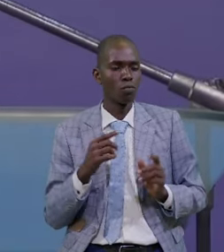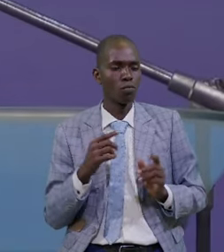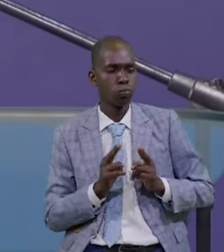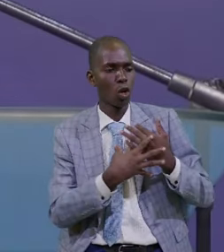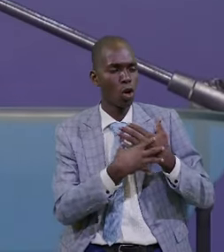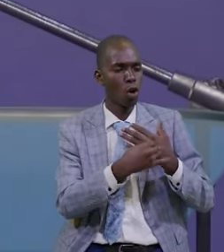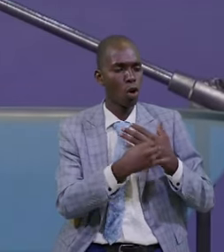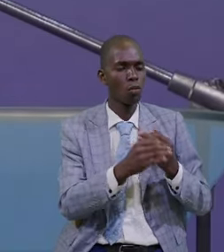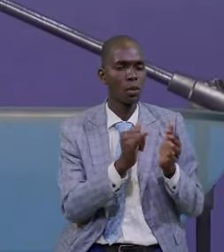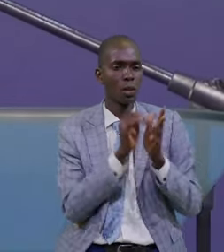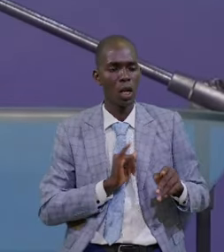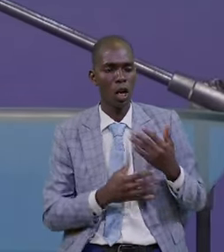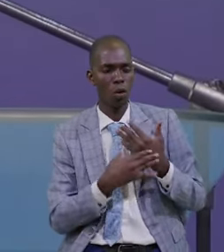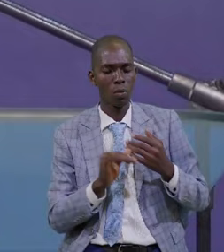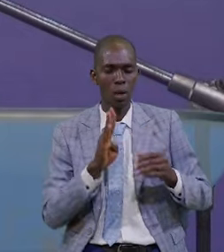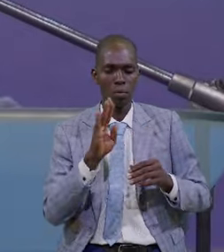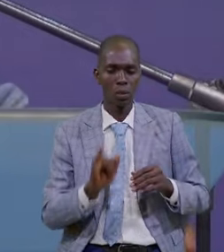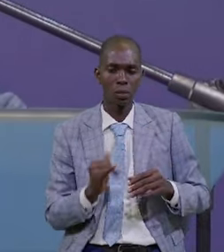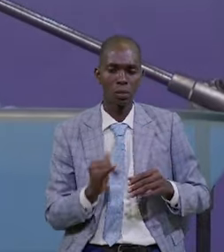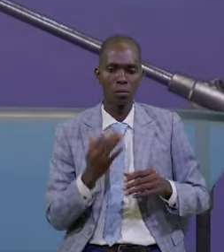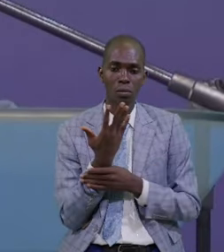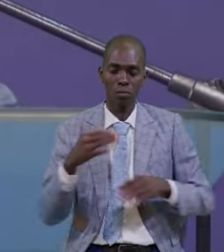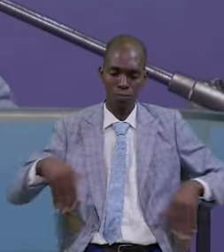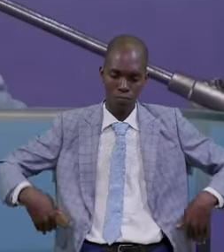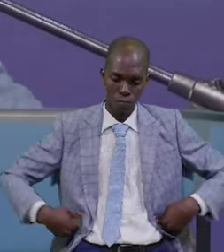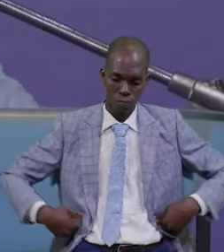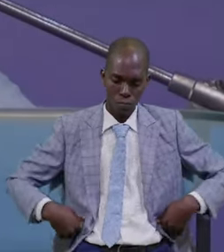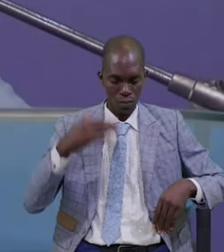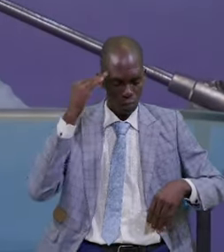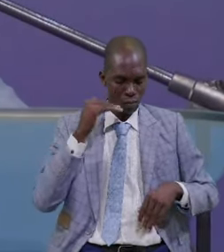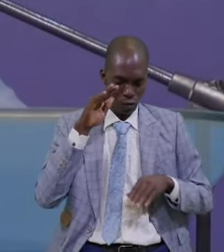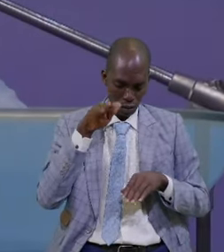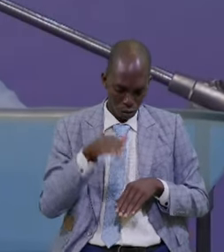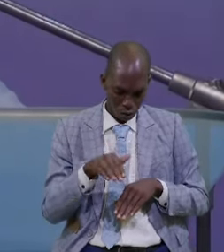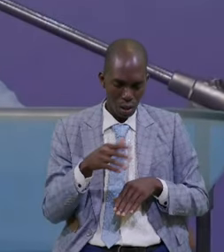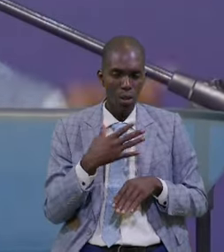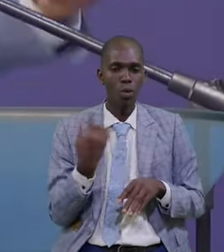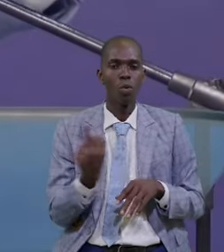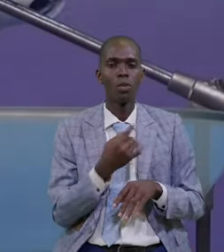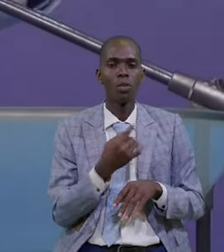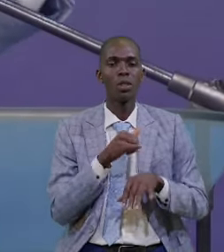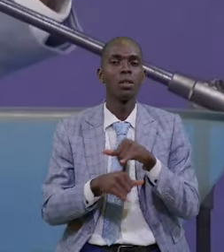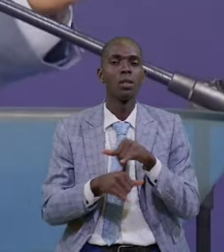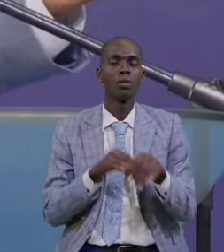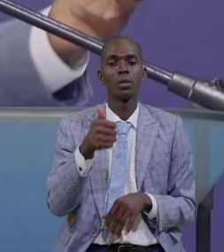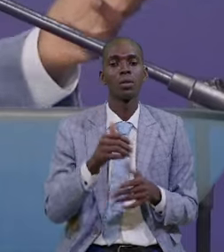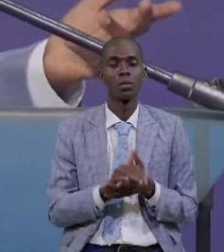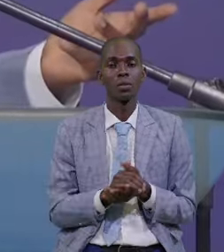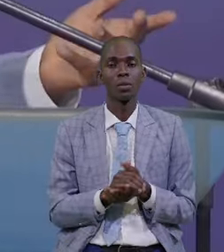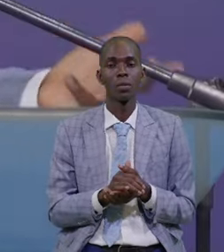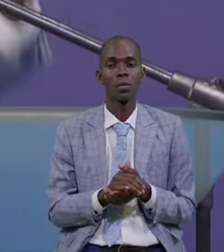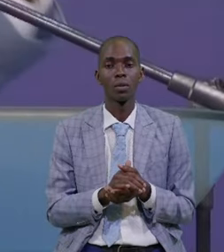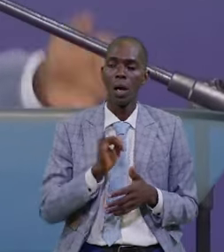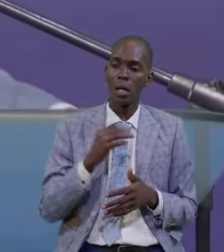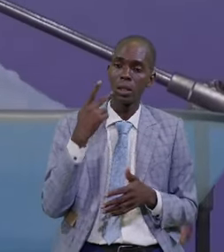my hands at the back. I bend my head. Oh, you're deceiving yourself. I see that that fellow